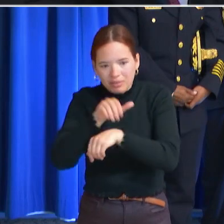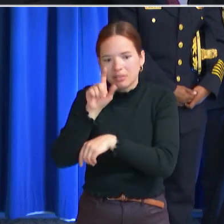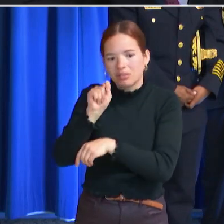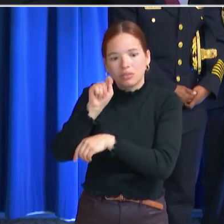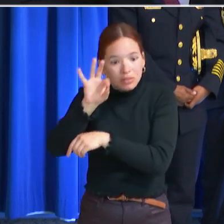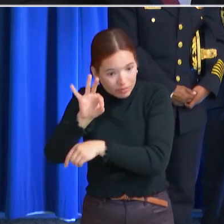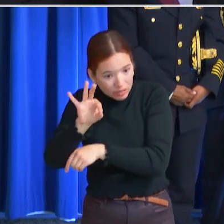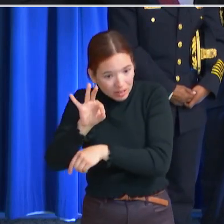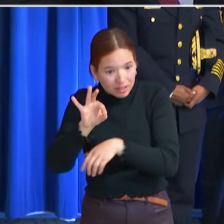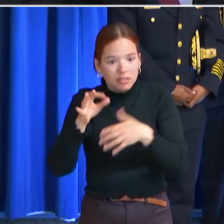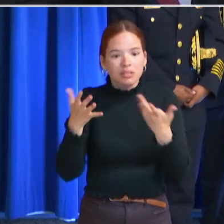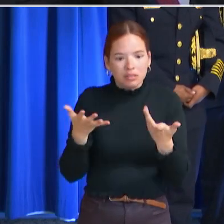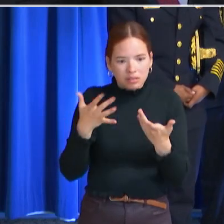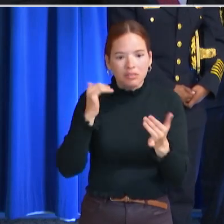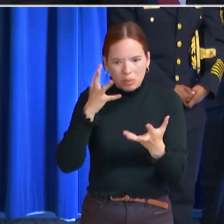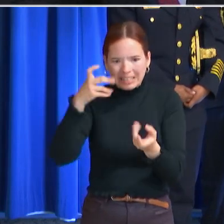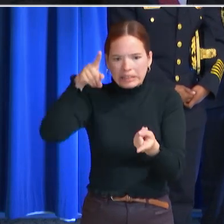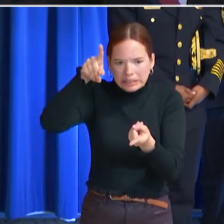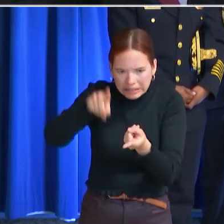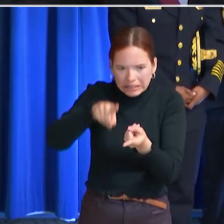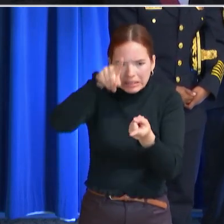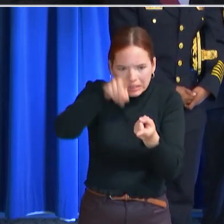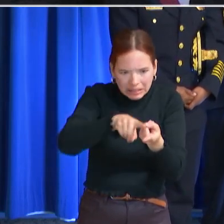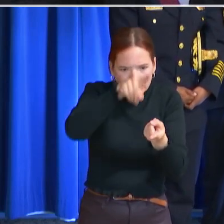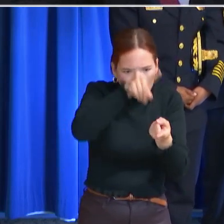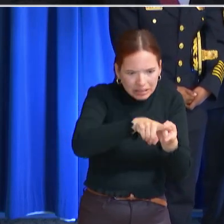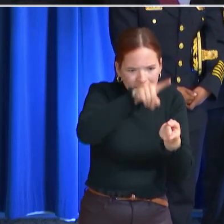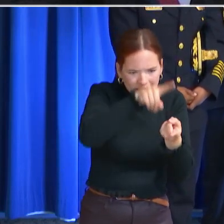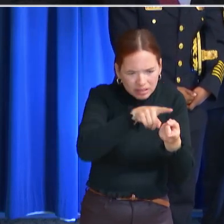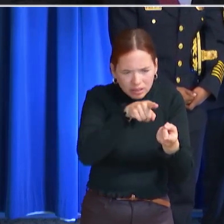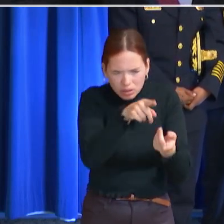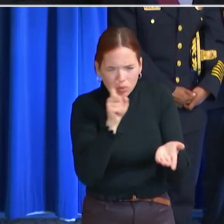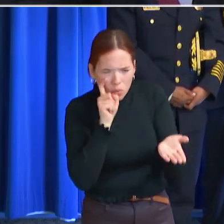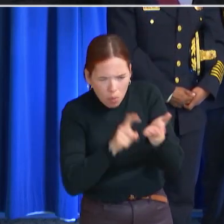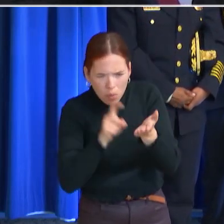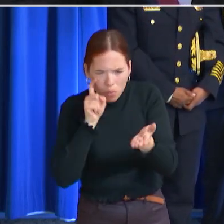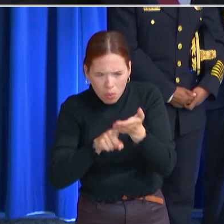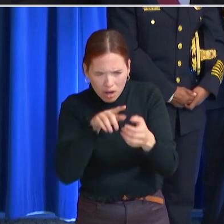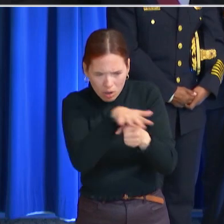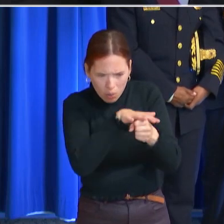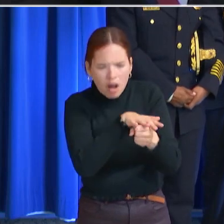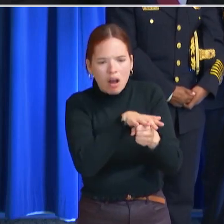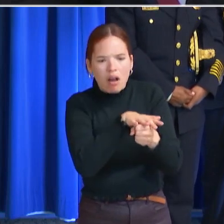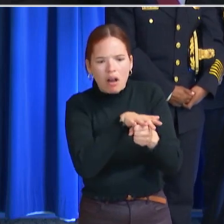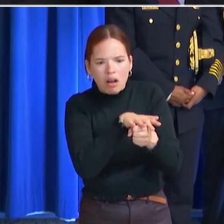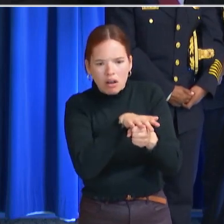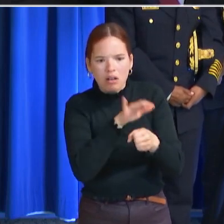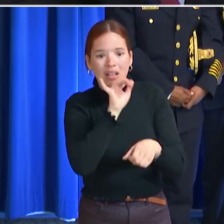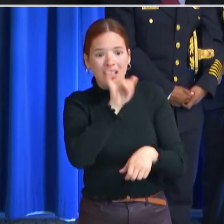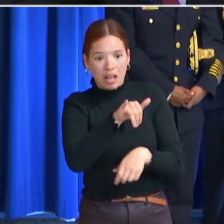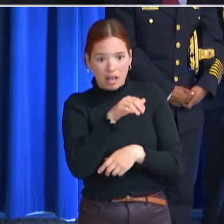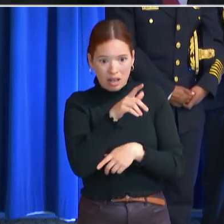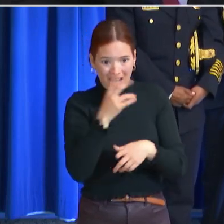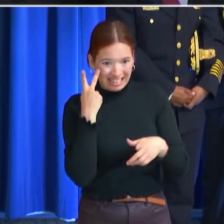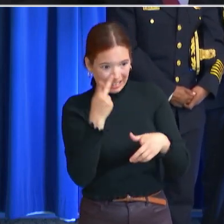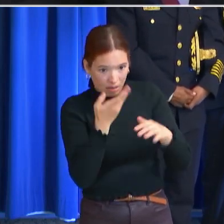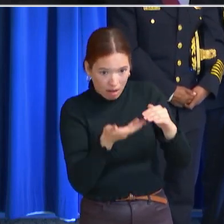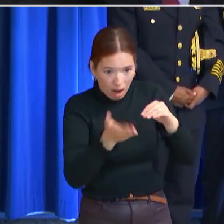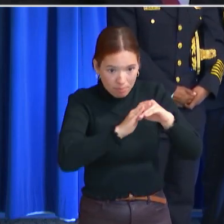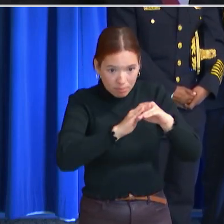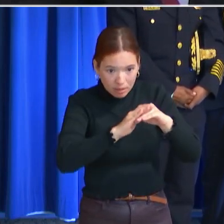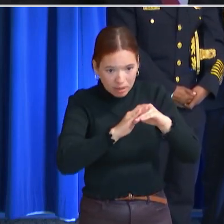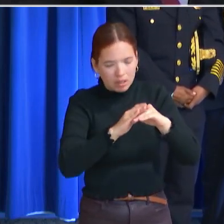reductions in those areas. And we identified certain areas that were seeing increases in crime and created our Violent Crime